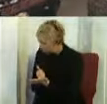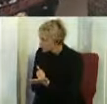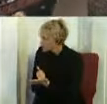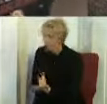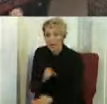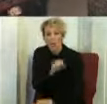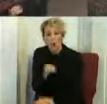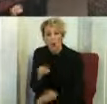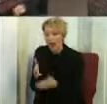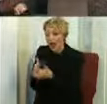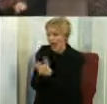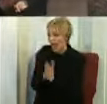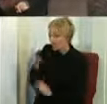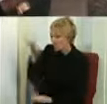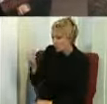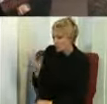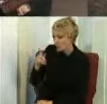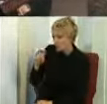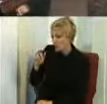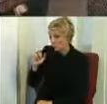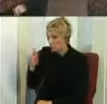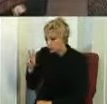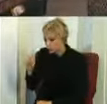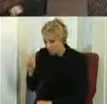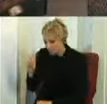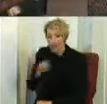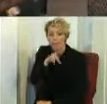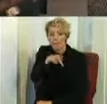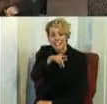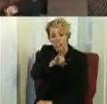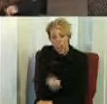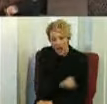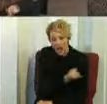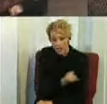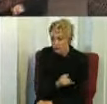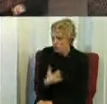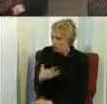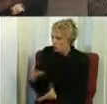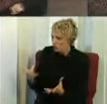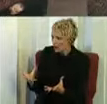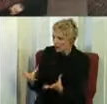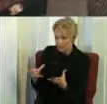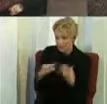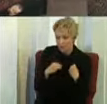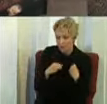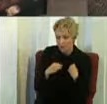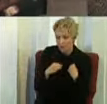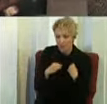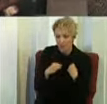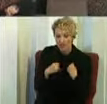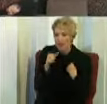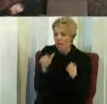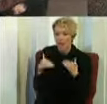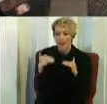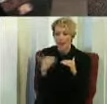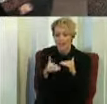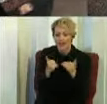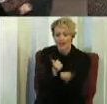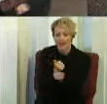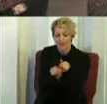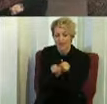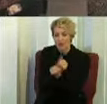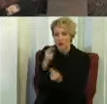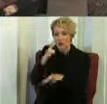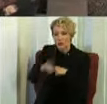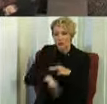And so I ask you, Kurt and PJ, do you embrace the unconditional love of the universe of God,